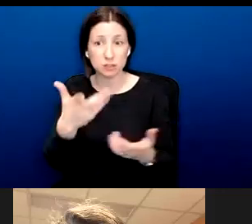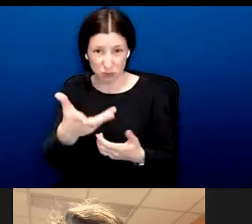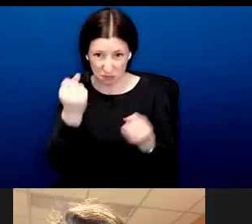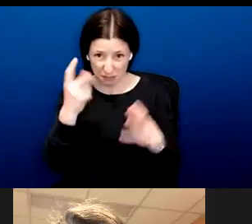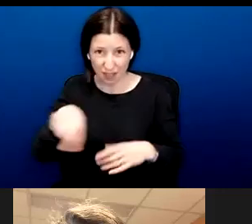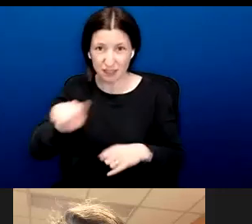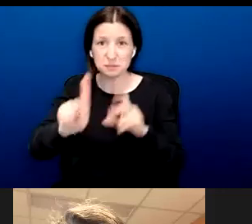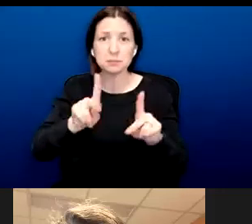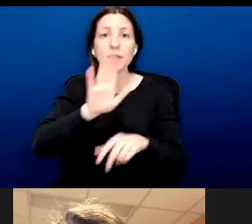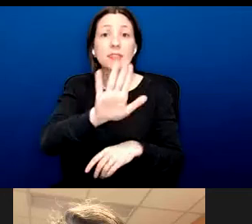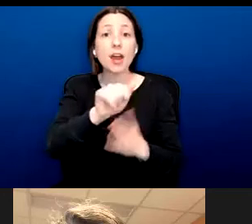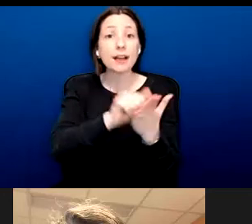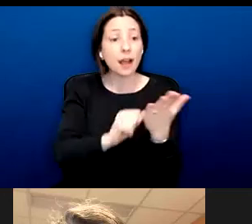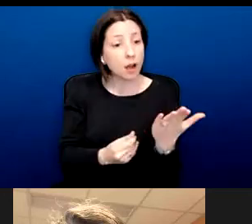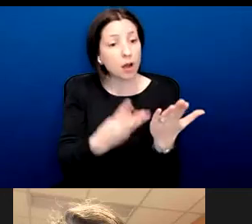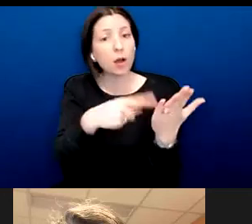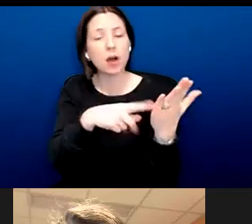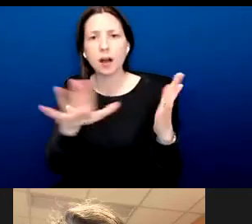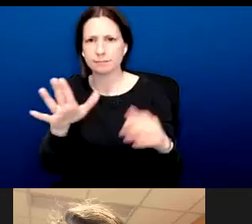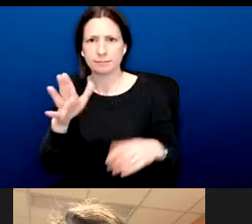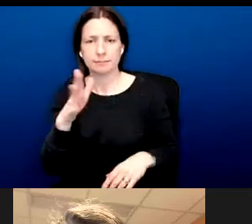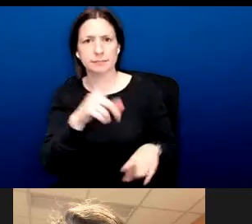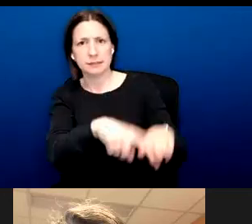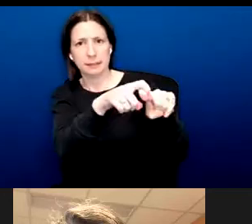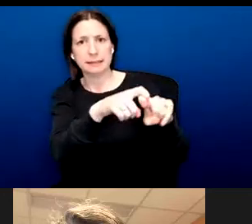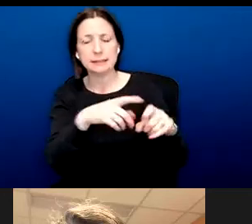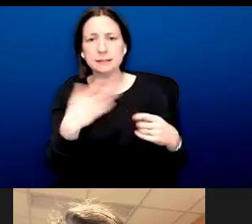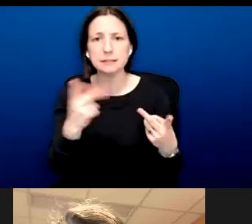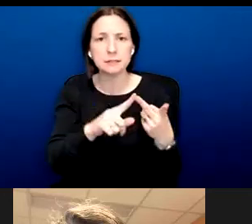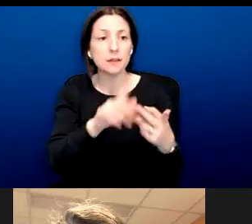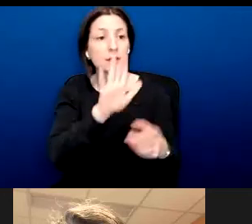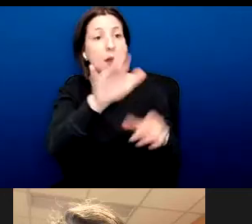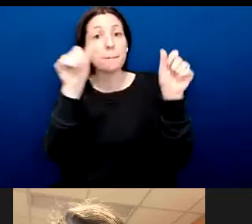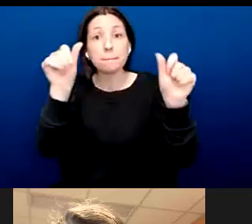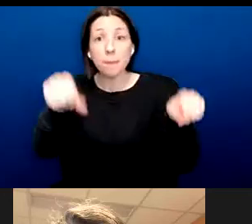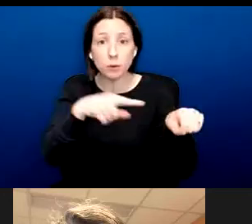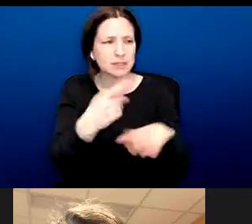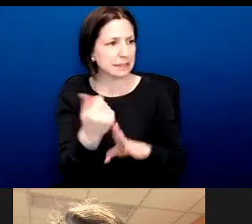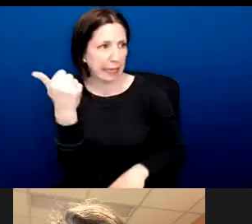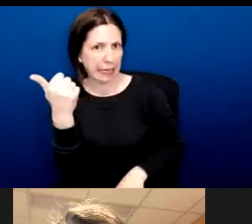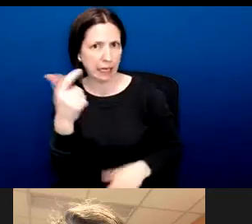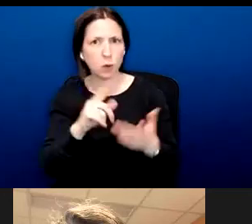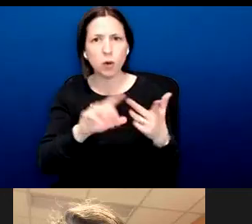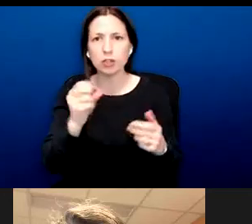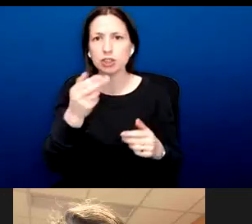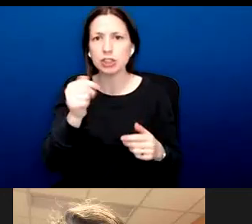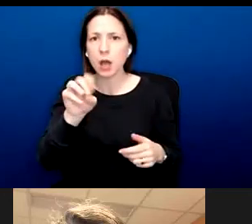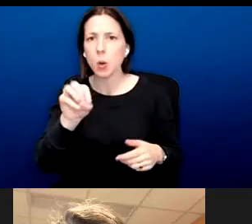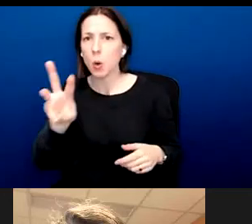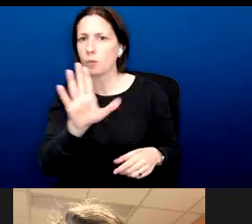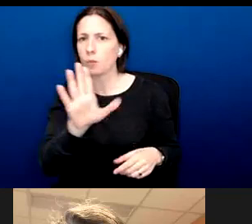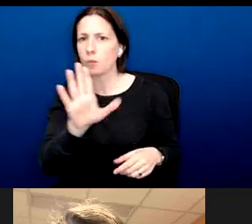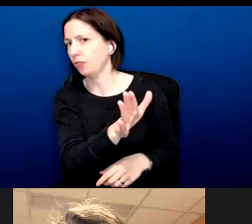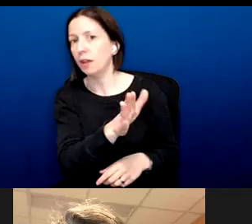suspended, you know, post deleted, shadow boxed, all those things. It happens to be, you know, persons of color as well as, you